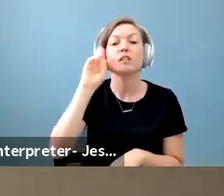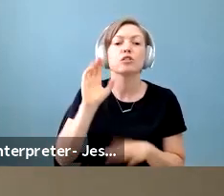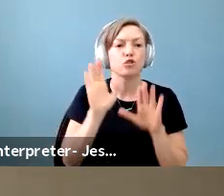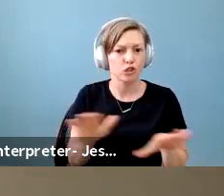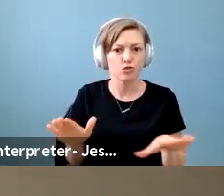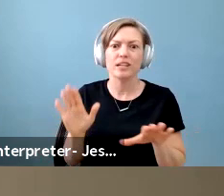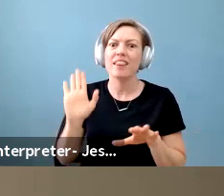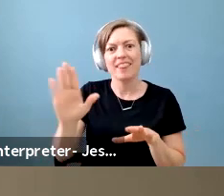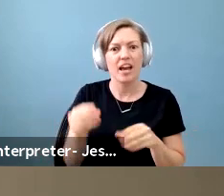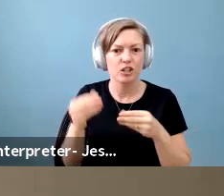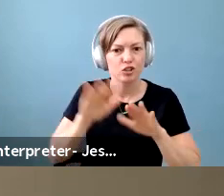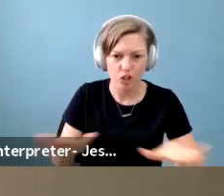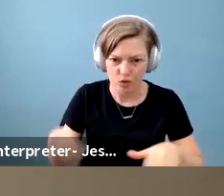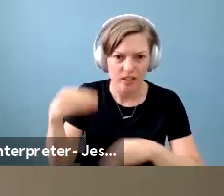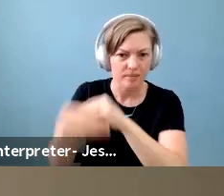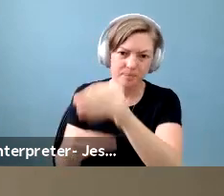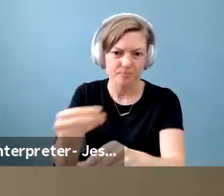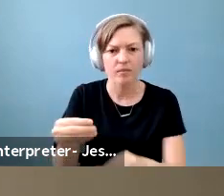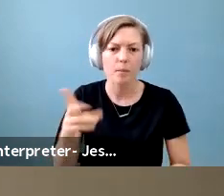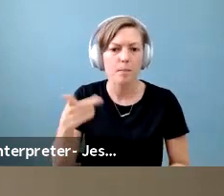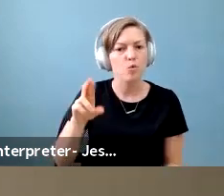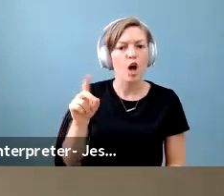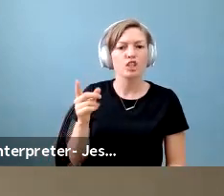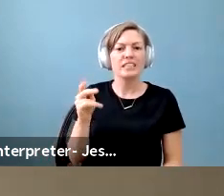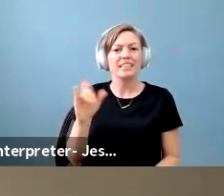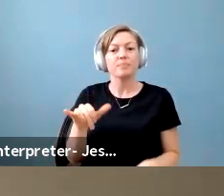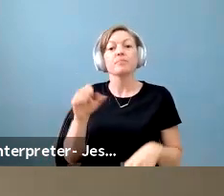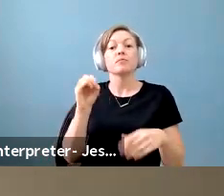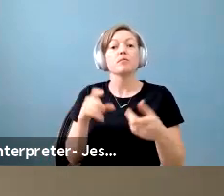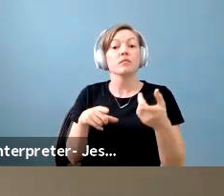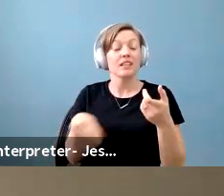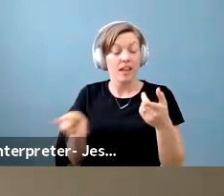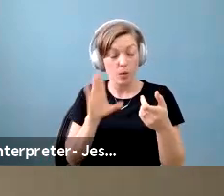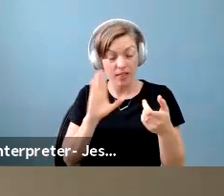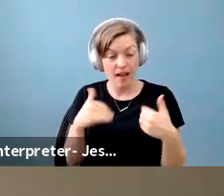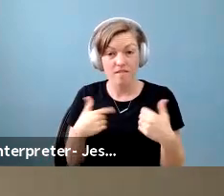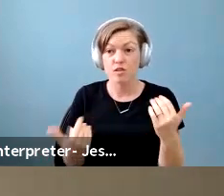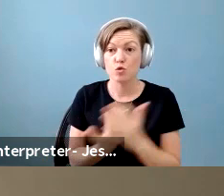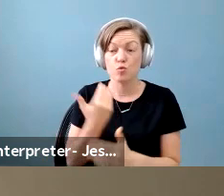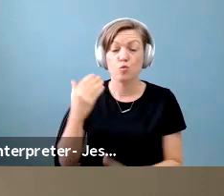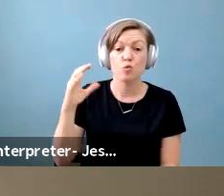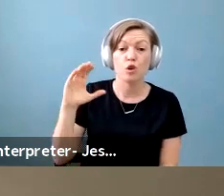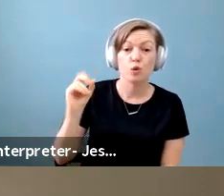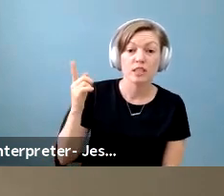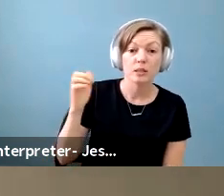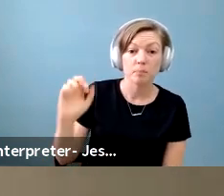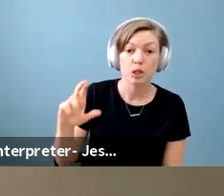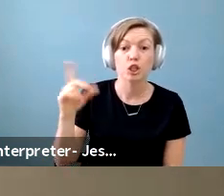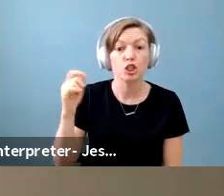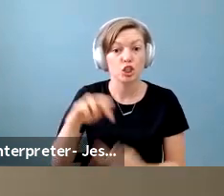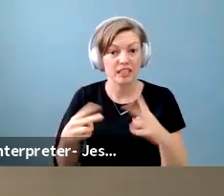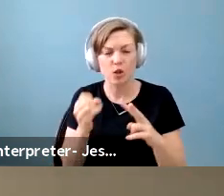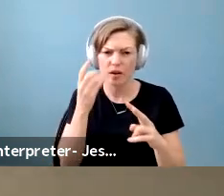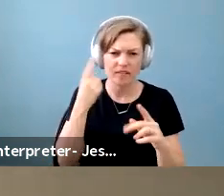children's children or their progeny, and they would all have the new CRISPR genes. So we make the